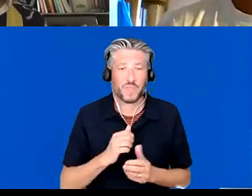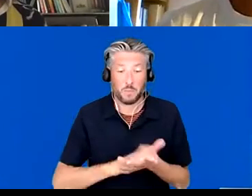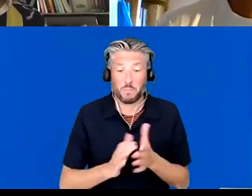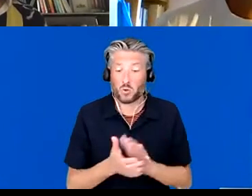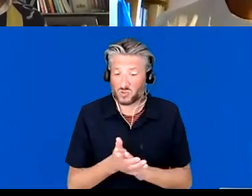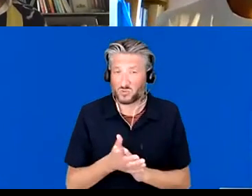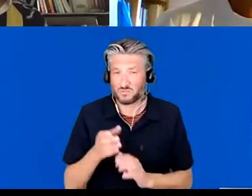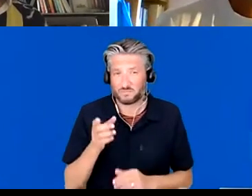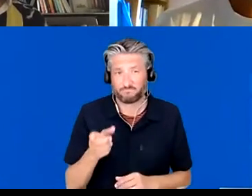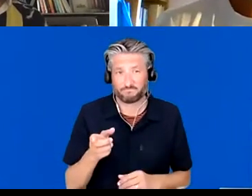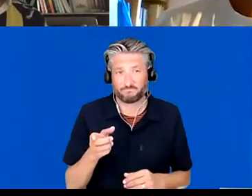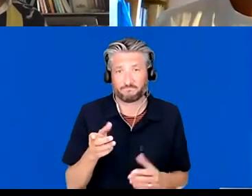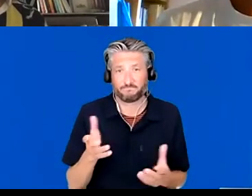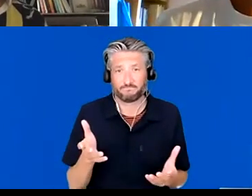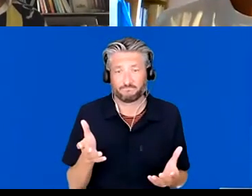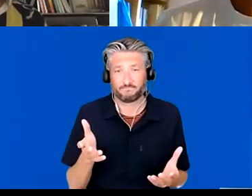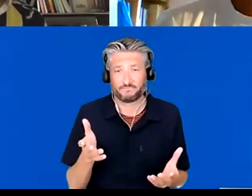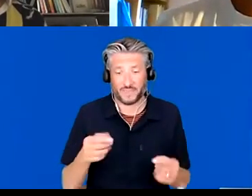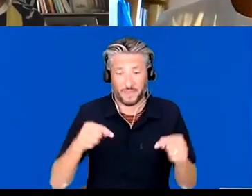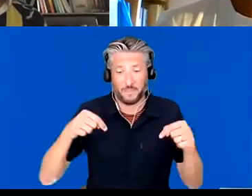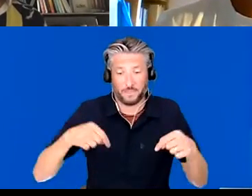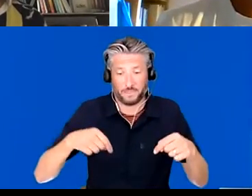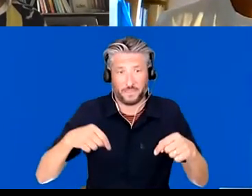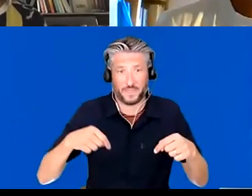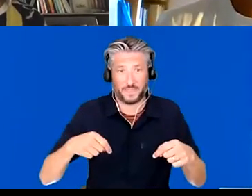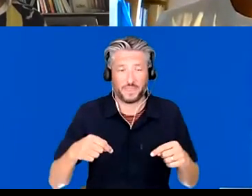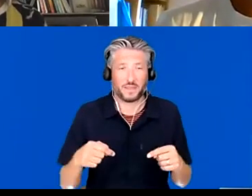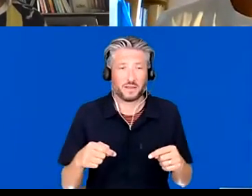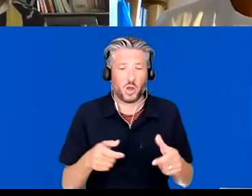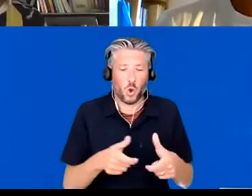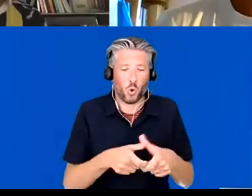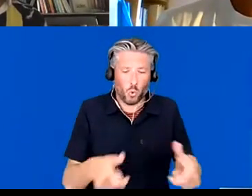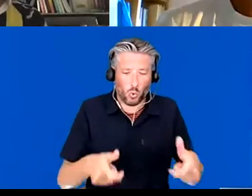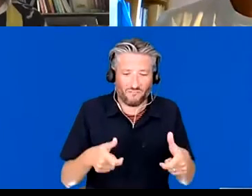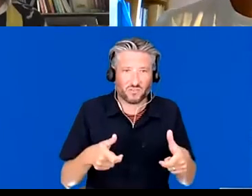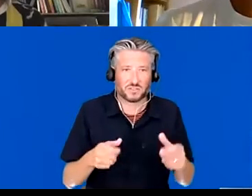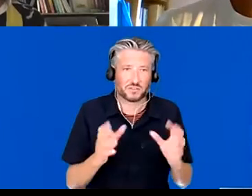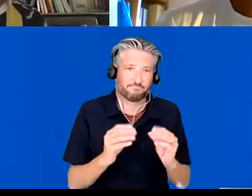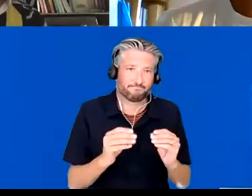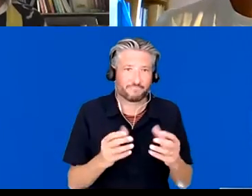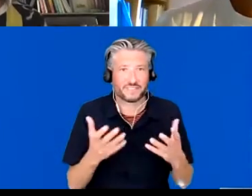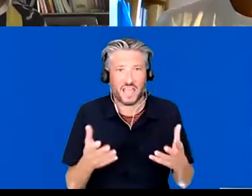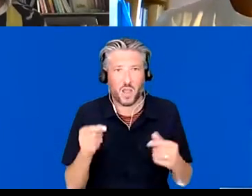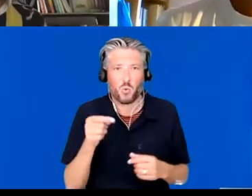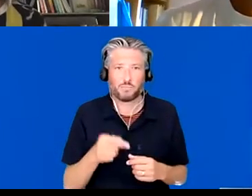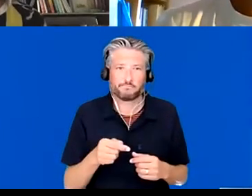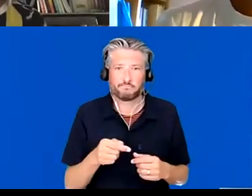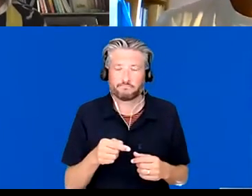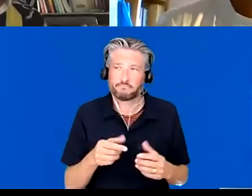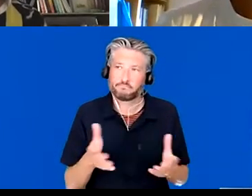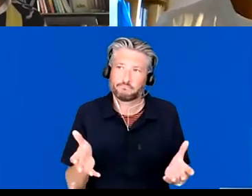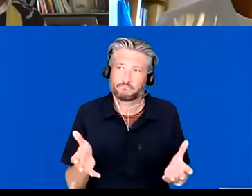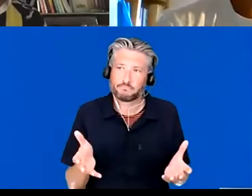that one of the, so this generation of conferences, of course, has a sort of compassion cushion, because we were all sort of in this situation together,